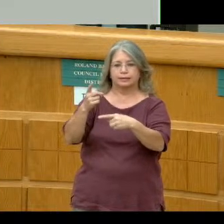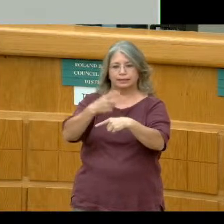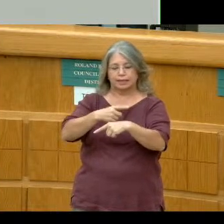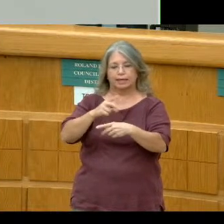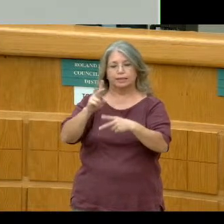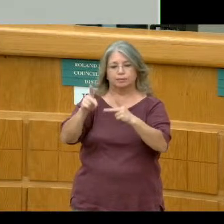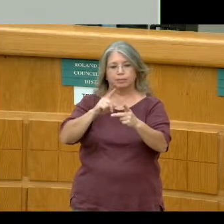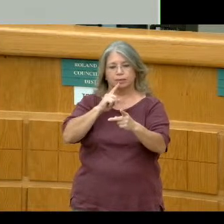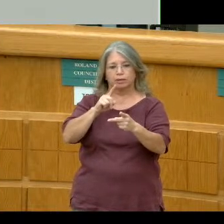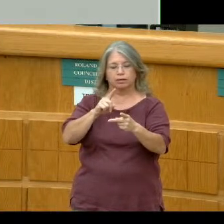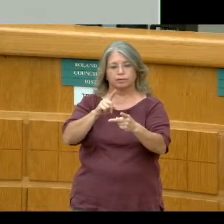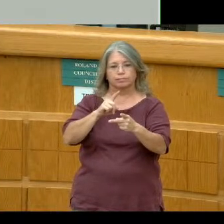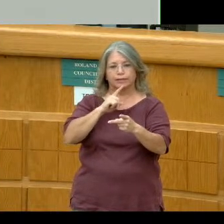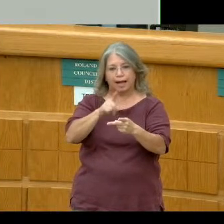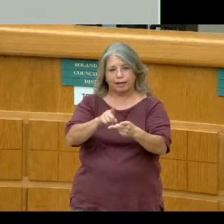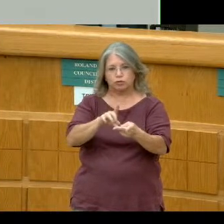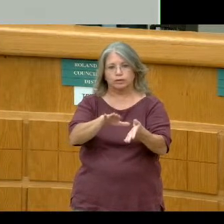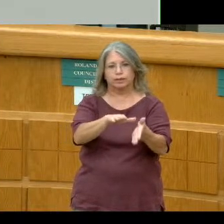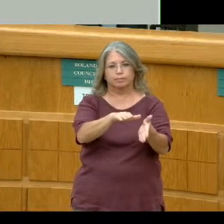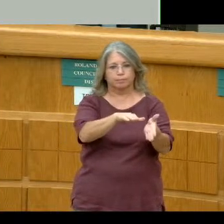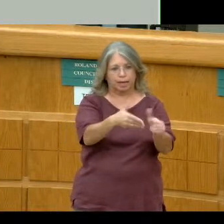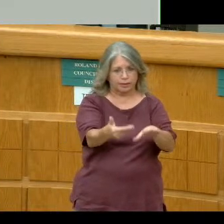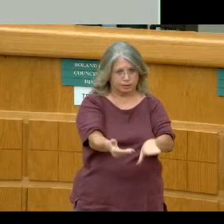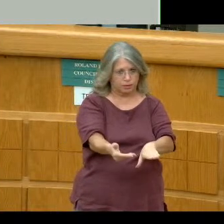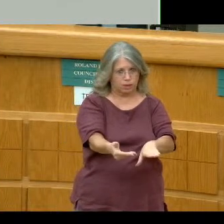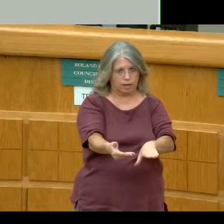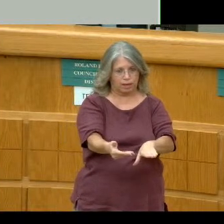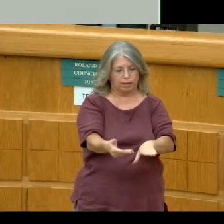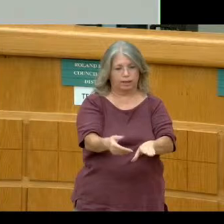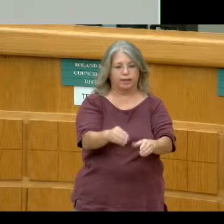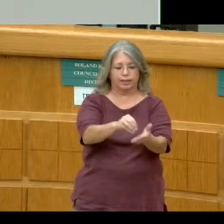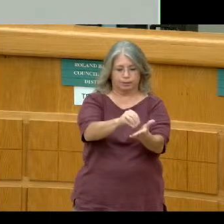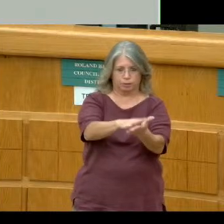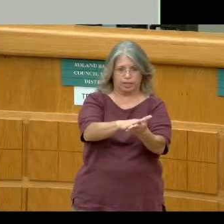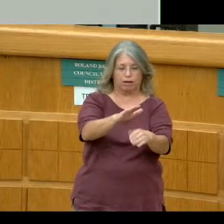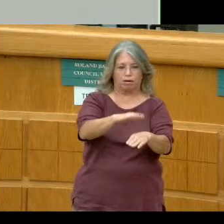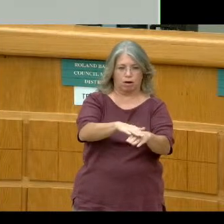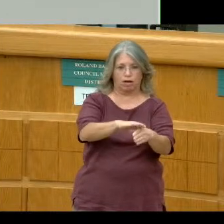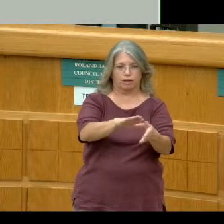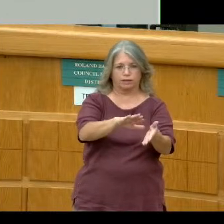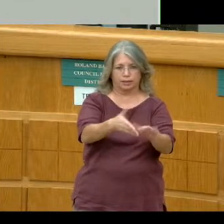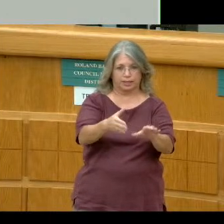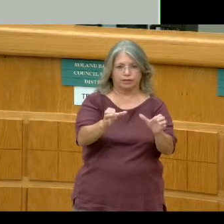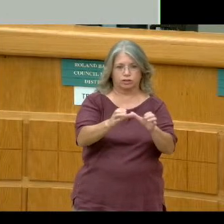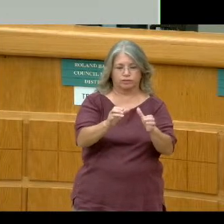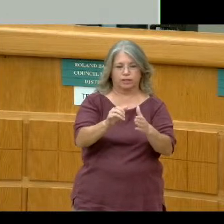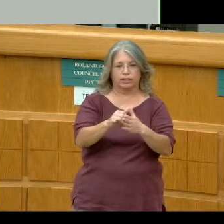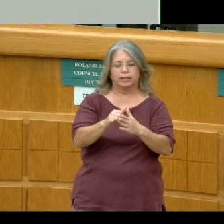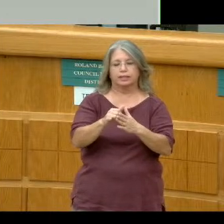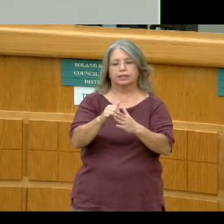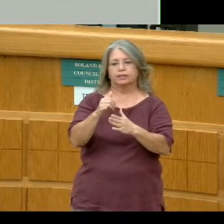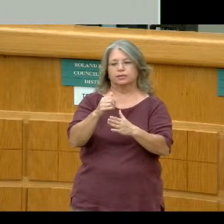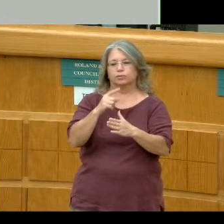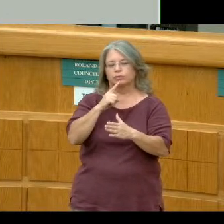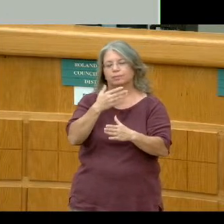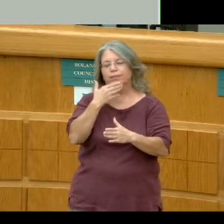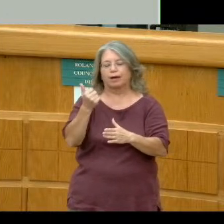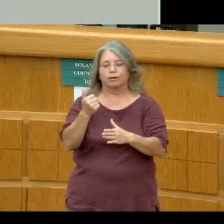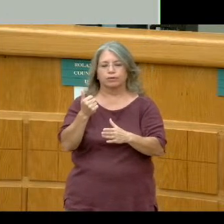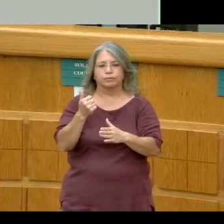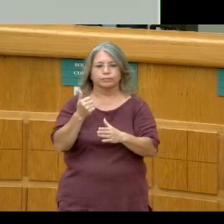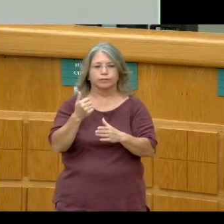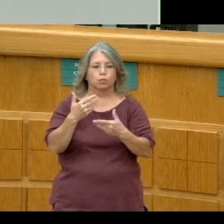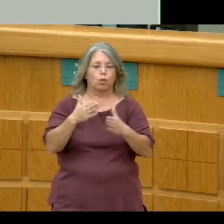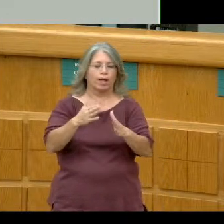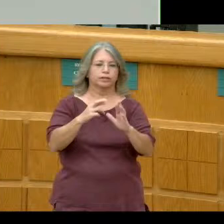that's very good, but it is a better keeping of the records, which is why the state did this in the first place. So we're not